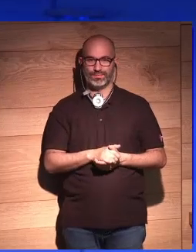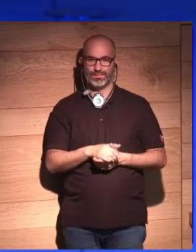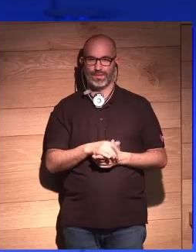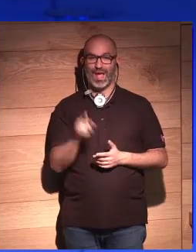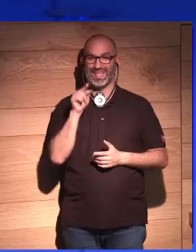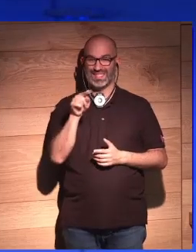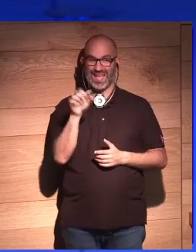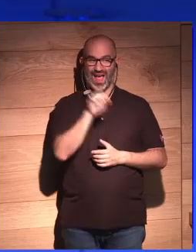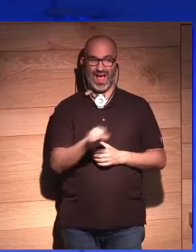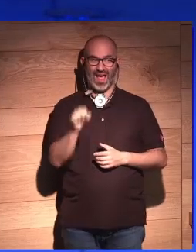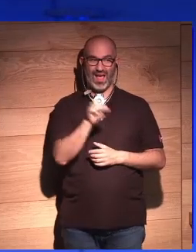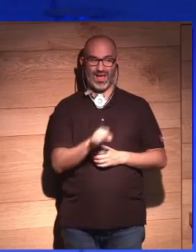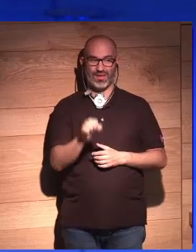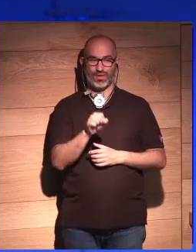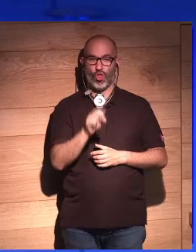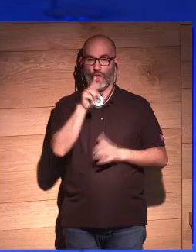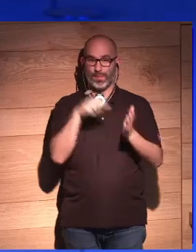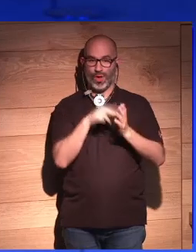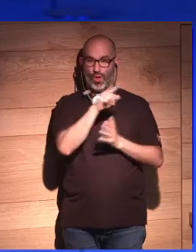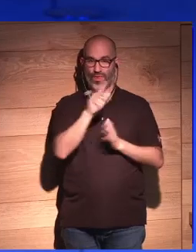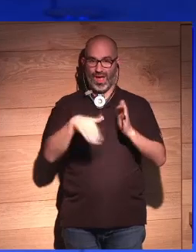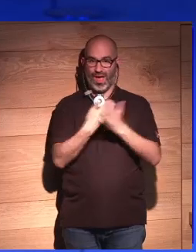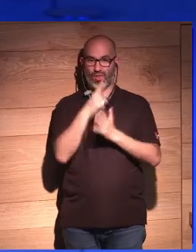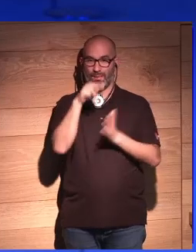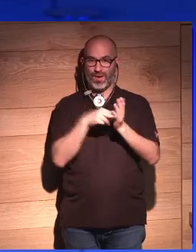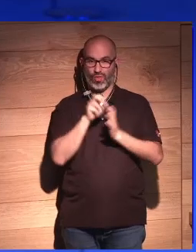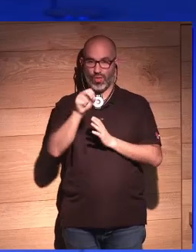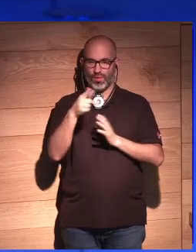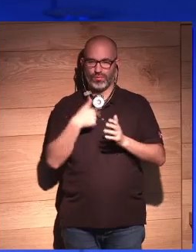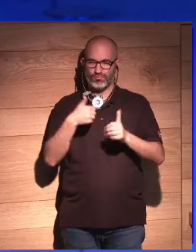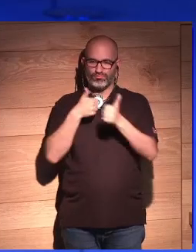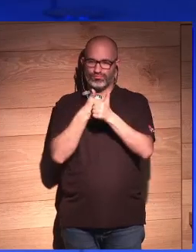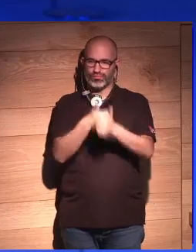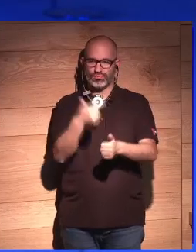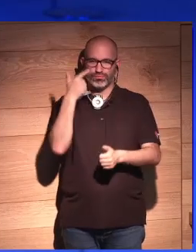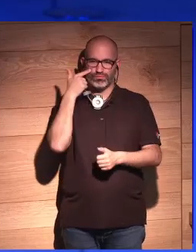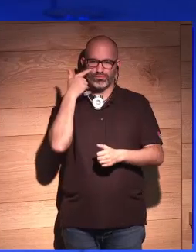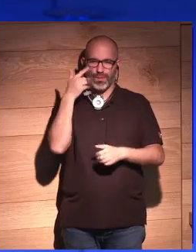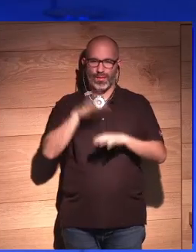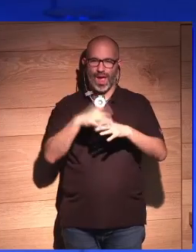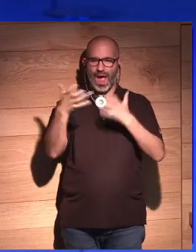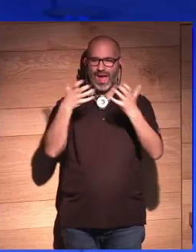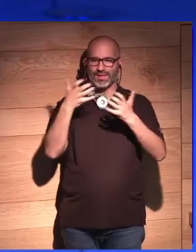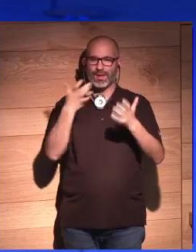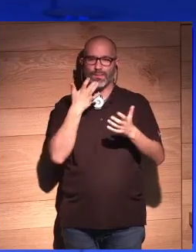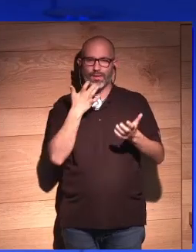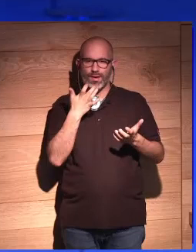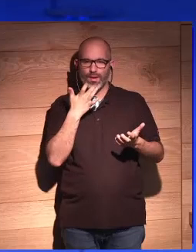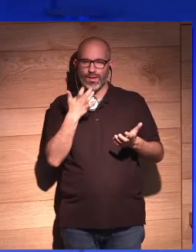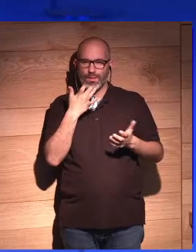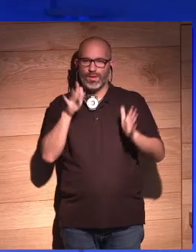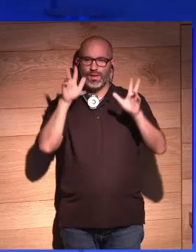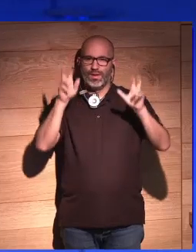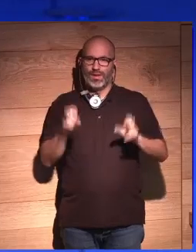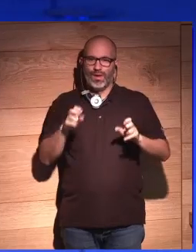some interesting things in Second Life. She was creating documentaries in Second Life. There was a piece called Guantanamo Bay, about Guantanamo